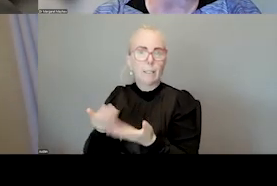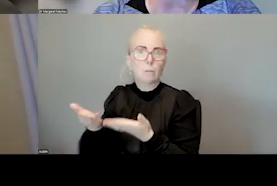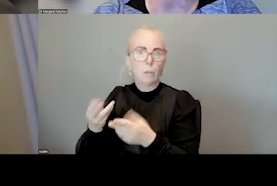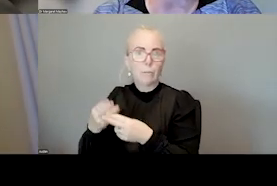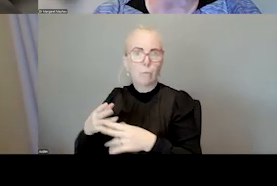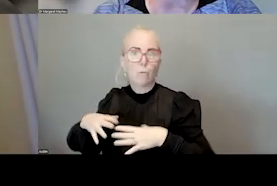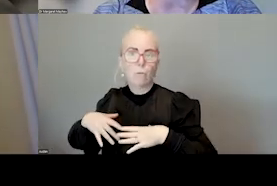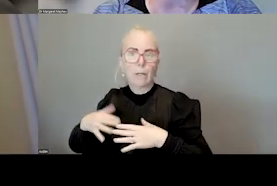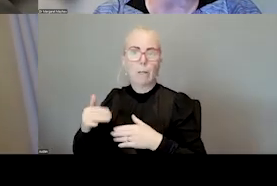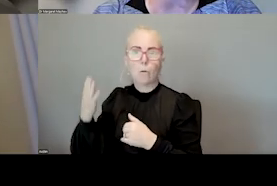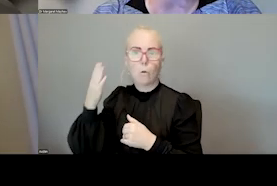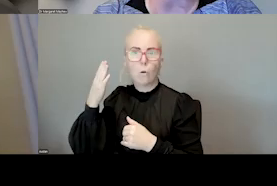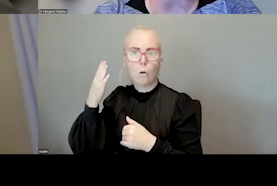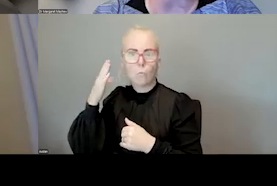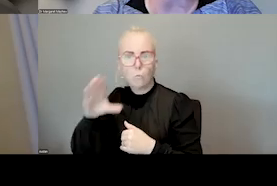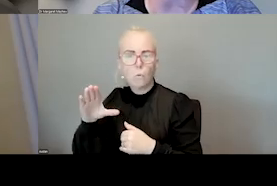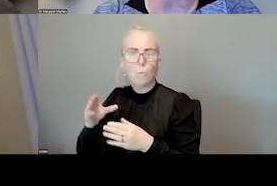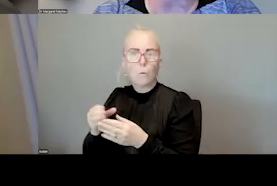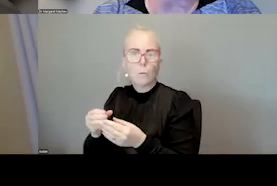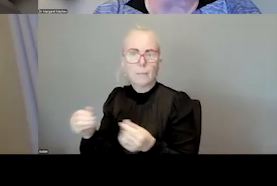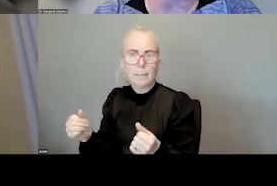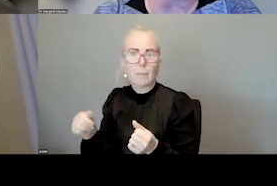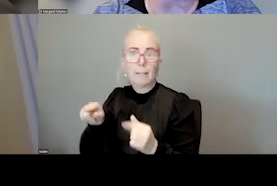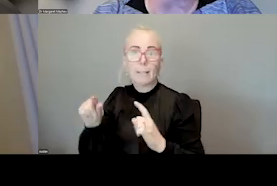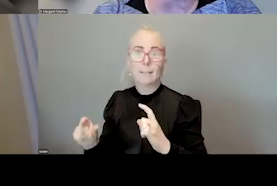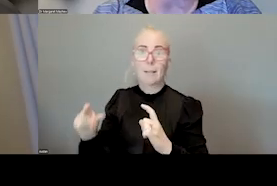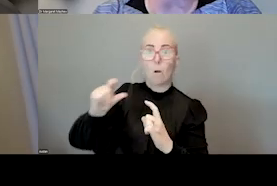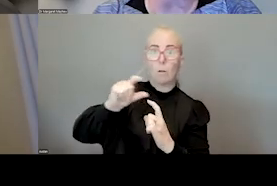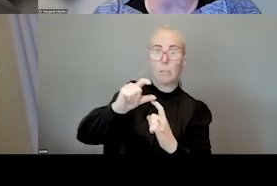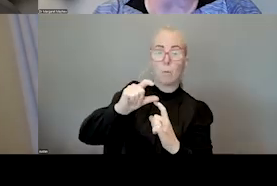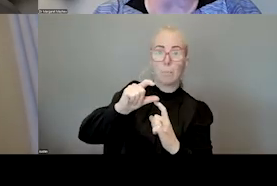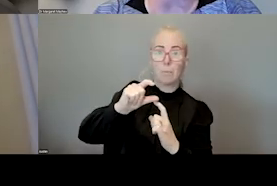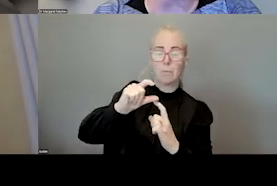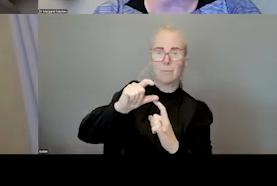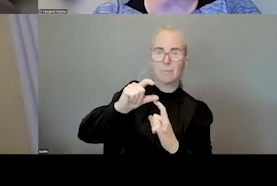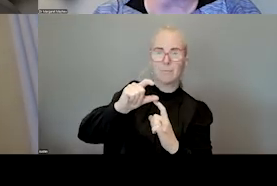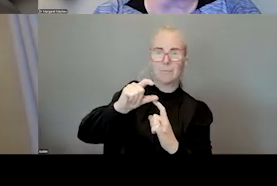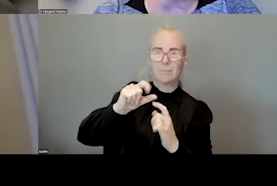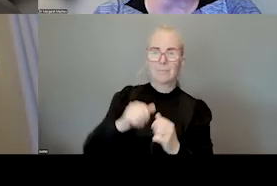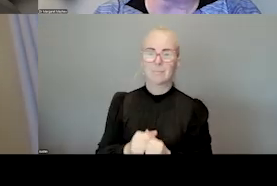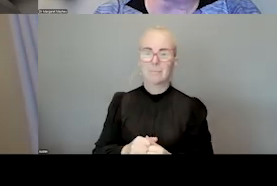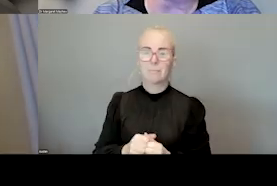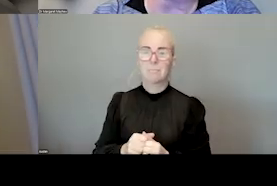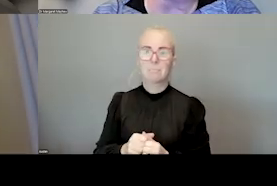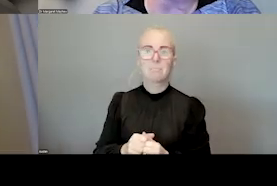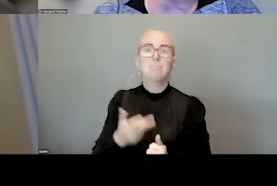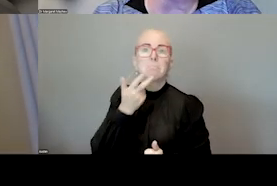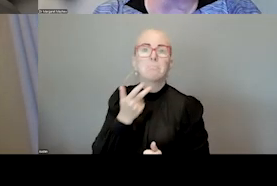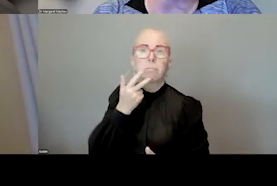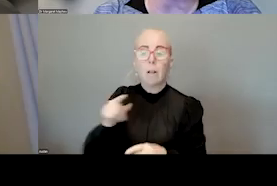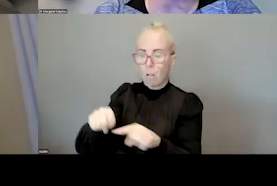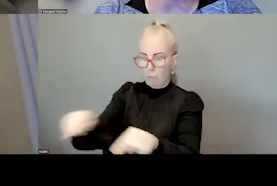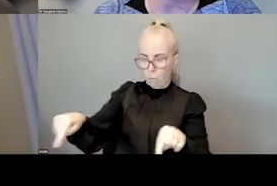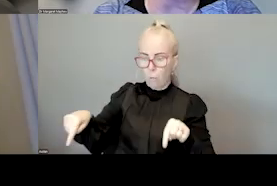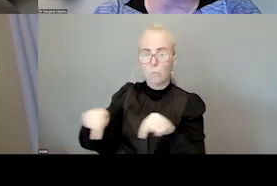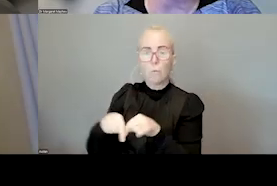on top of your grant, basically. Mhm. So it is a $30,000 ask, but there, if you are adding, say, 2,500 on top of that,